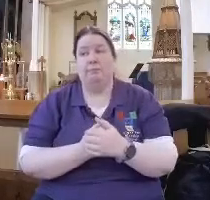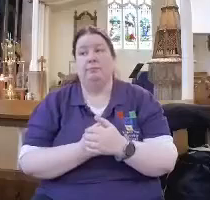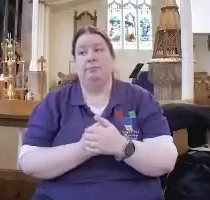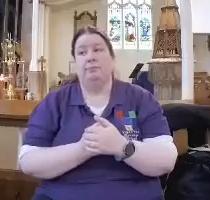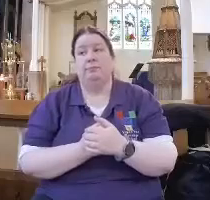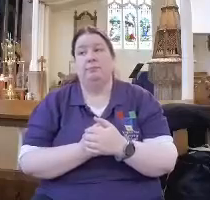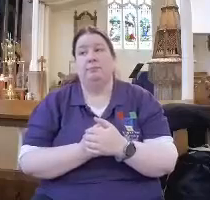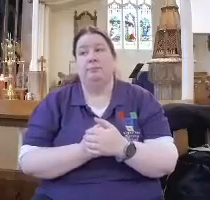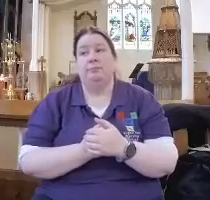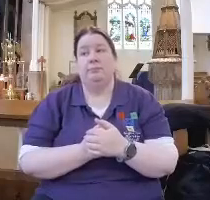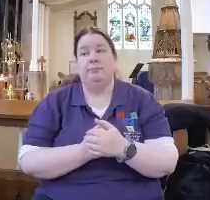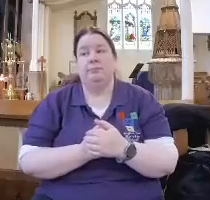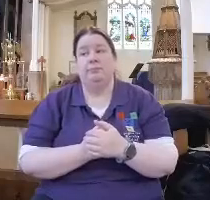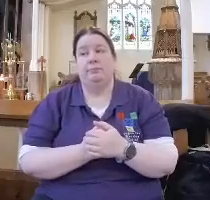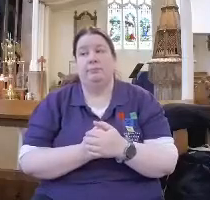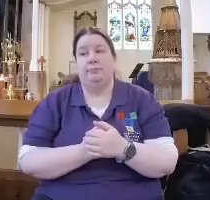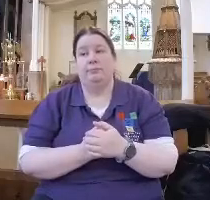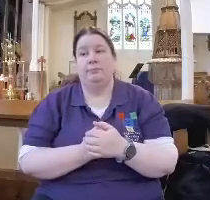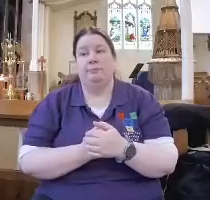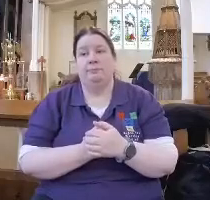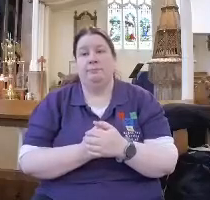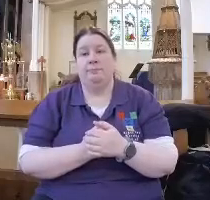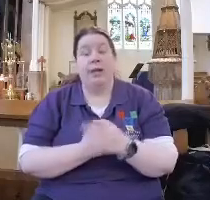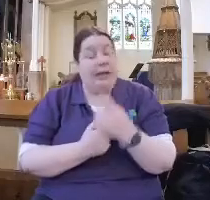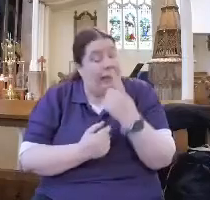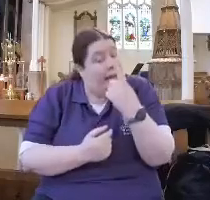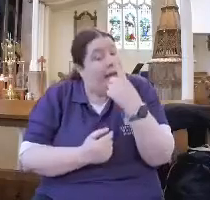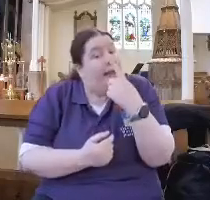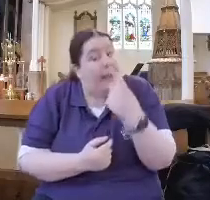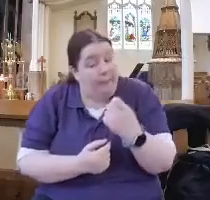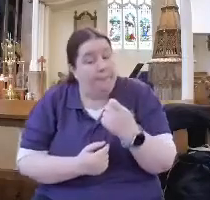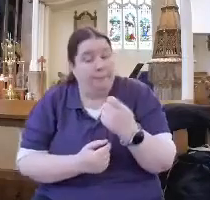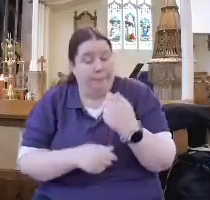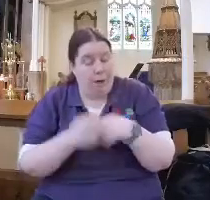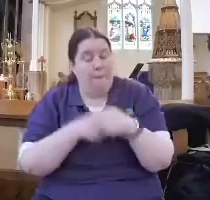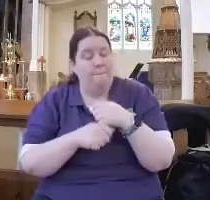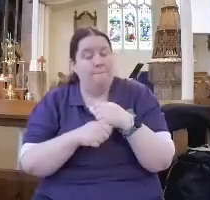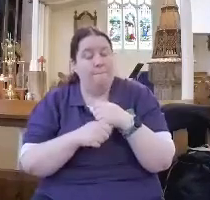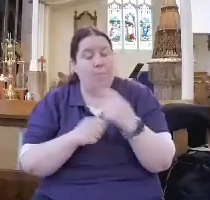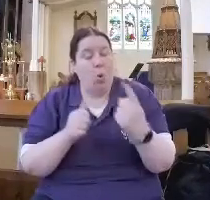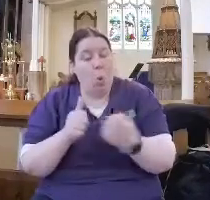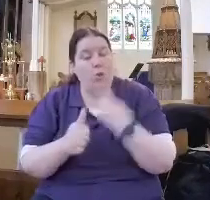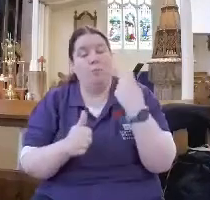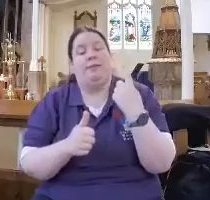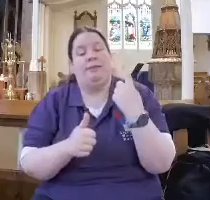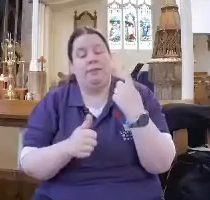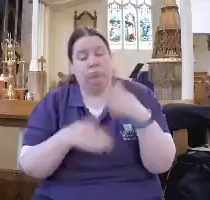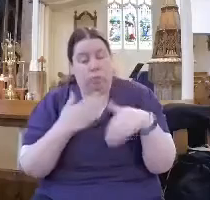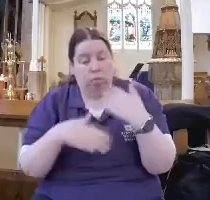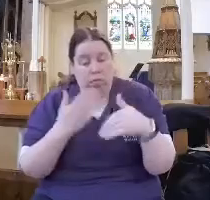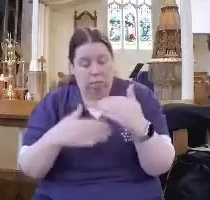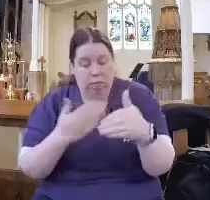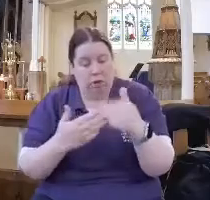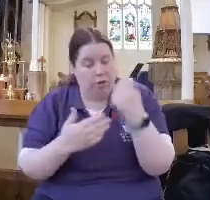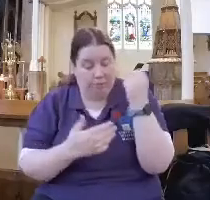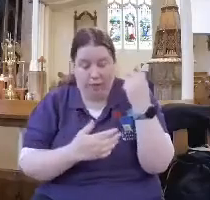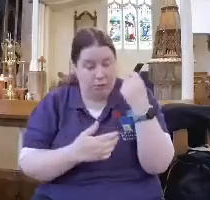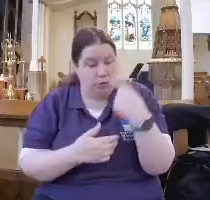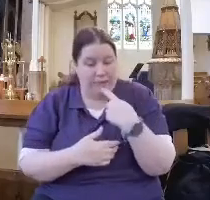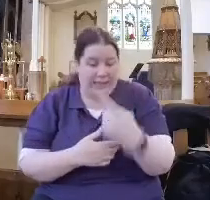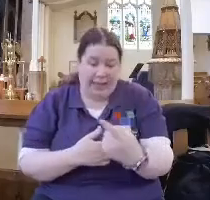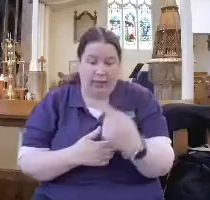course, it can become a rote, it can become an automatic thing, but it's a wonderful opportunity for digging